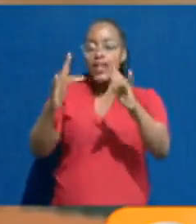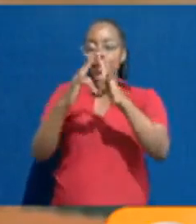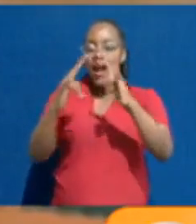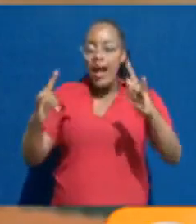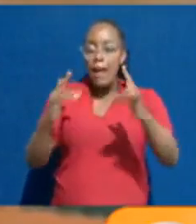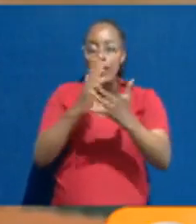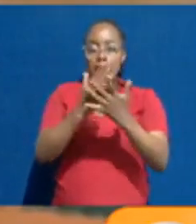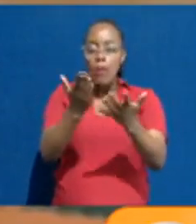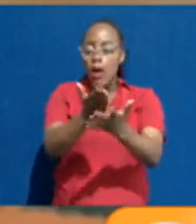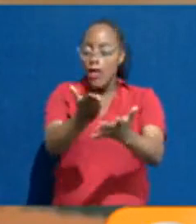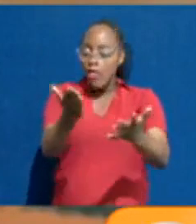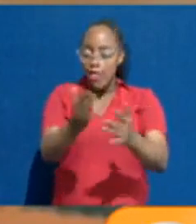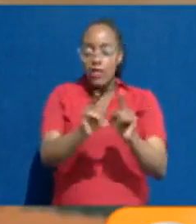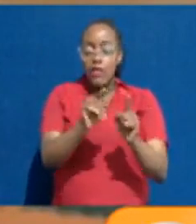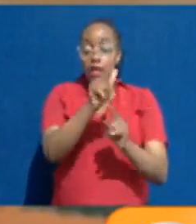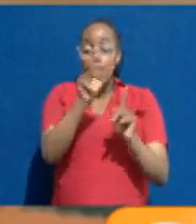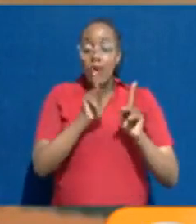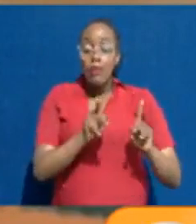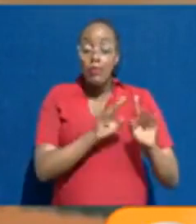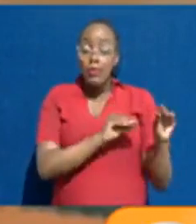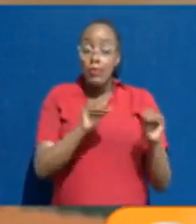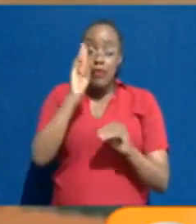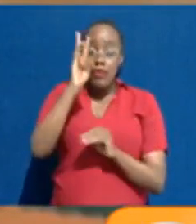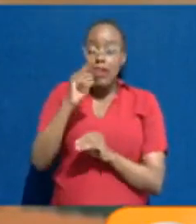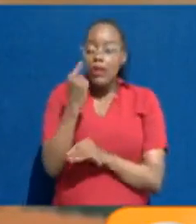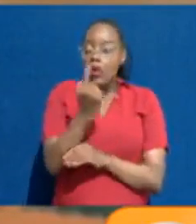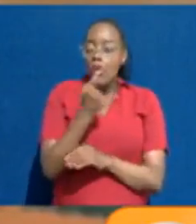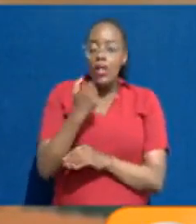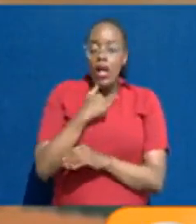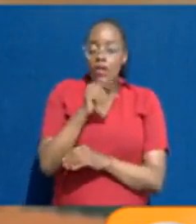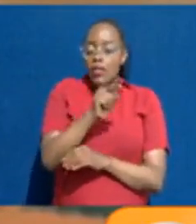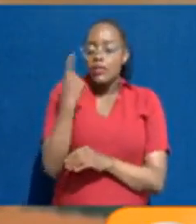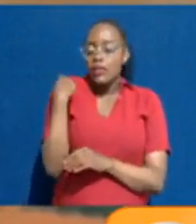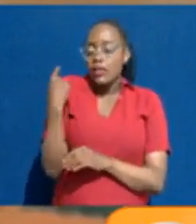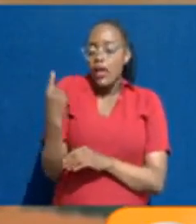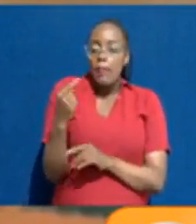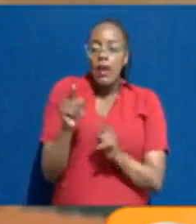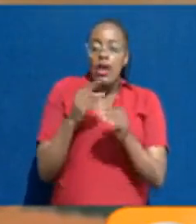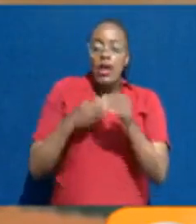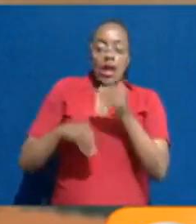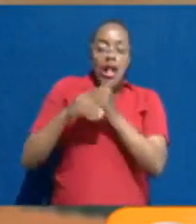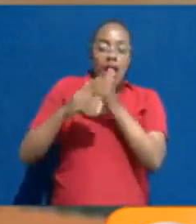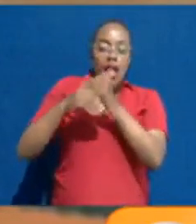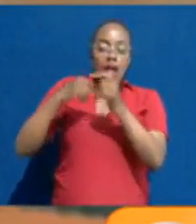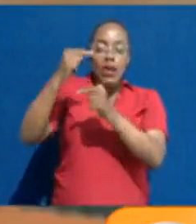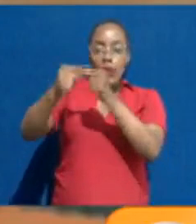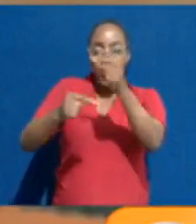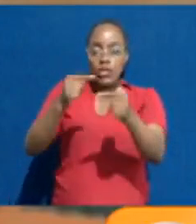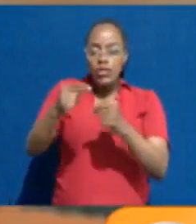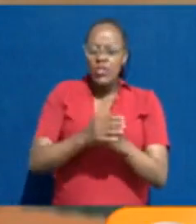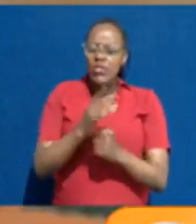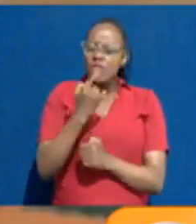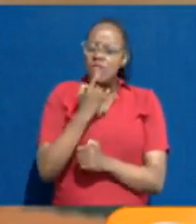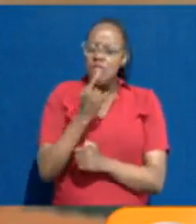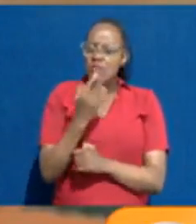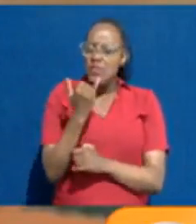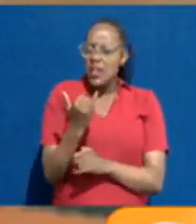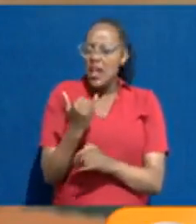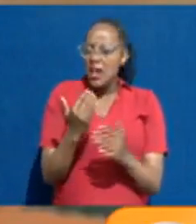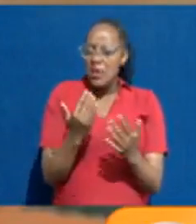again, others are going to be displaced, and therefore we will just have these numbers swelling by the day. What would you say are now